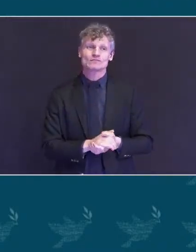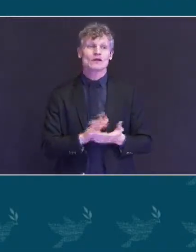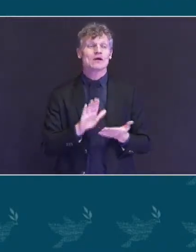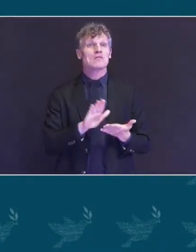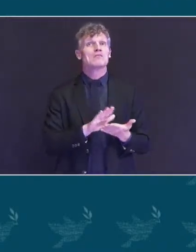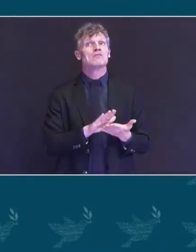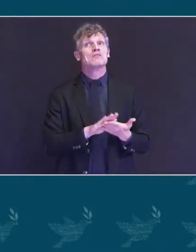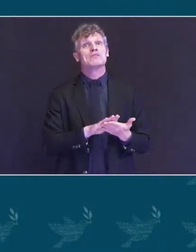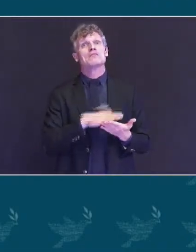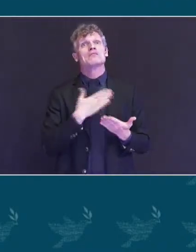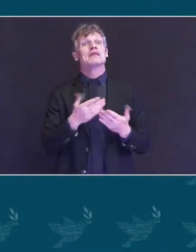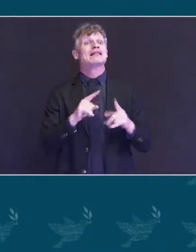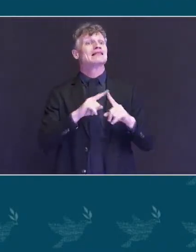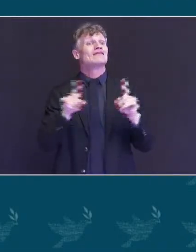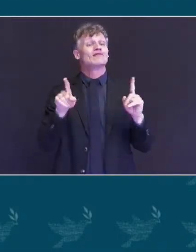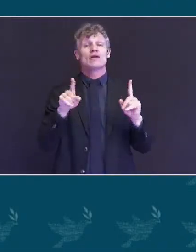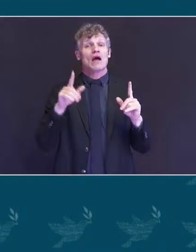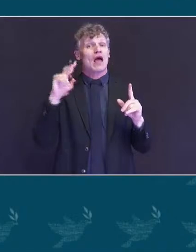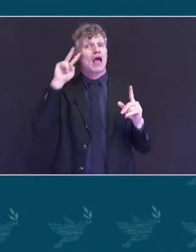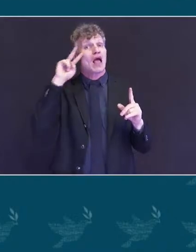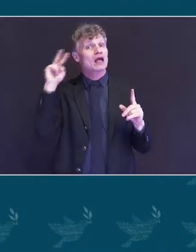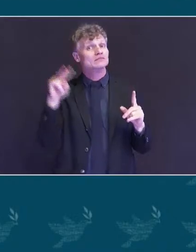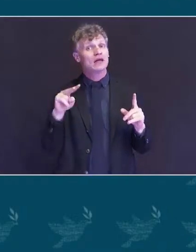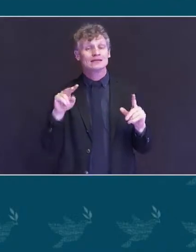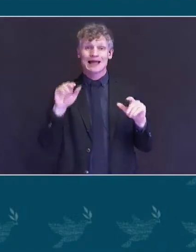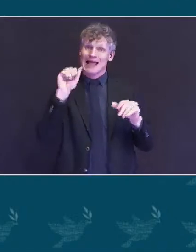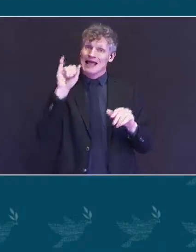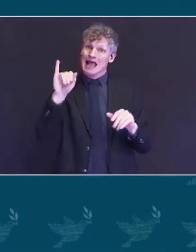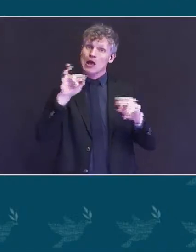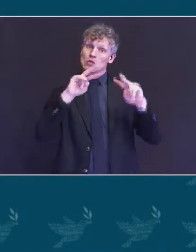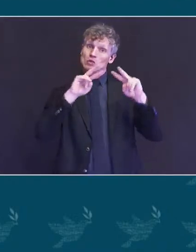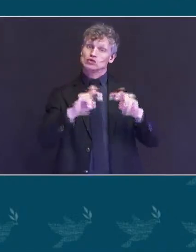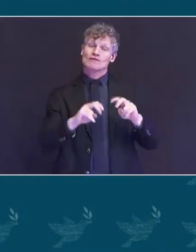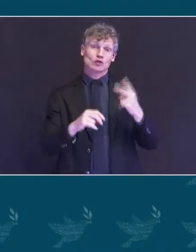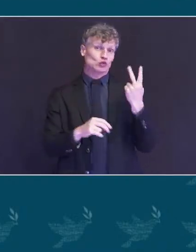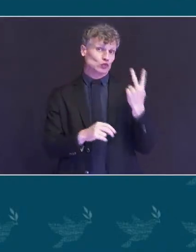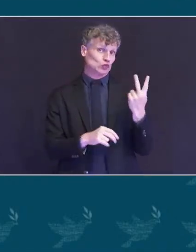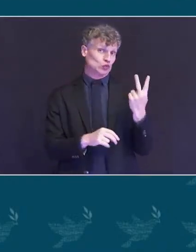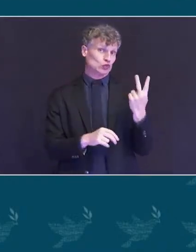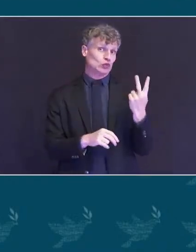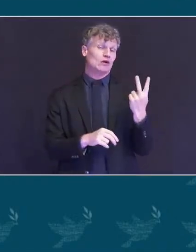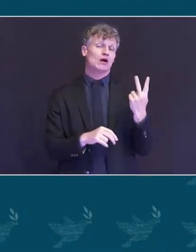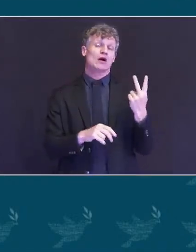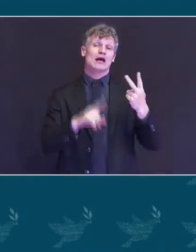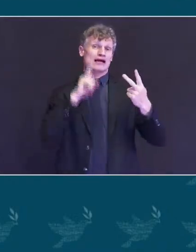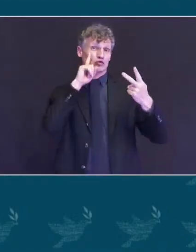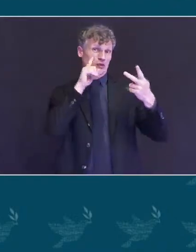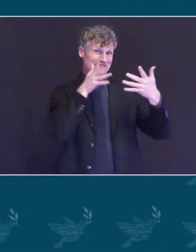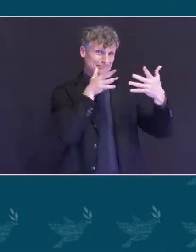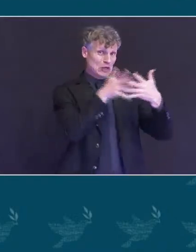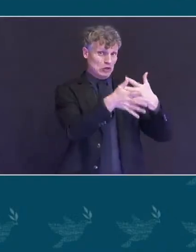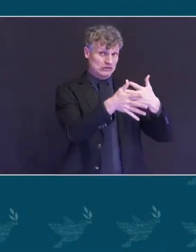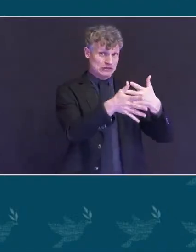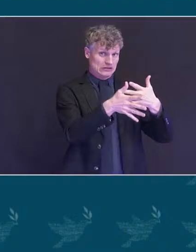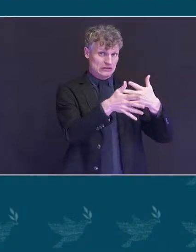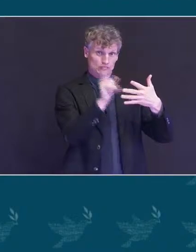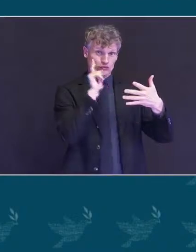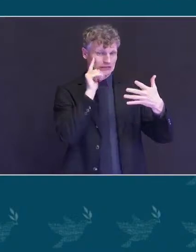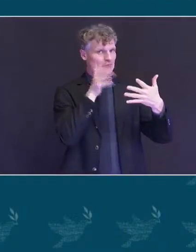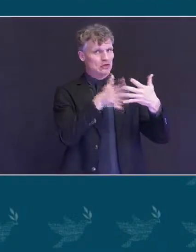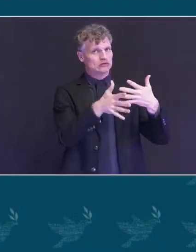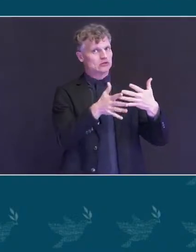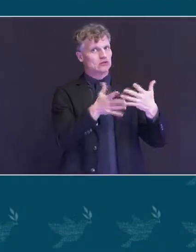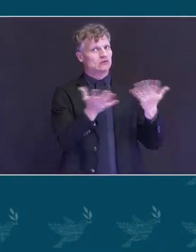today, when it comes to AI research, there are two aspects being highlighted: transparency of AI, firstly, how